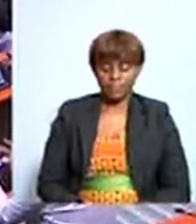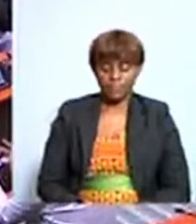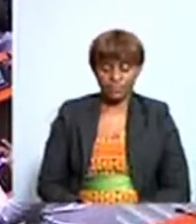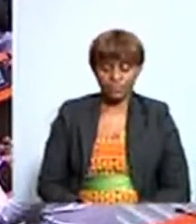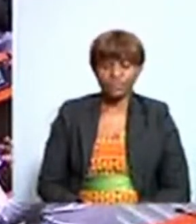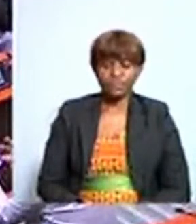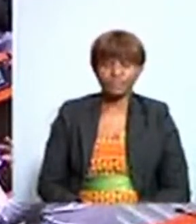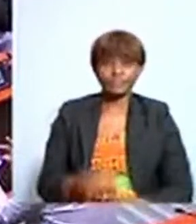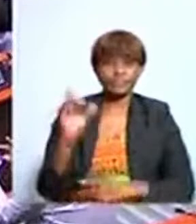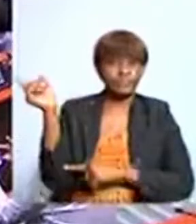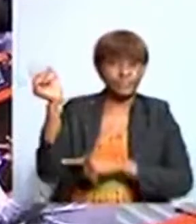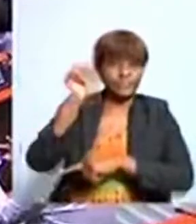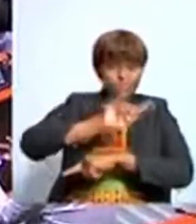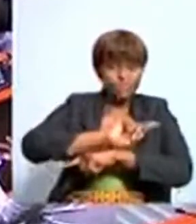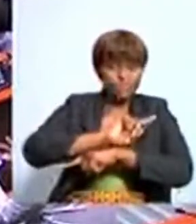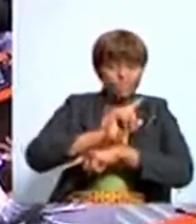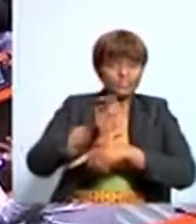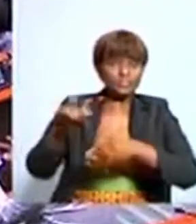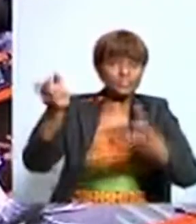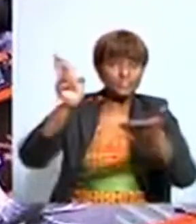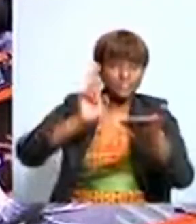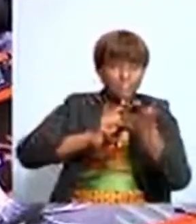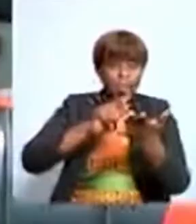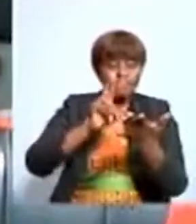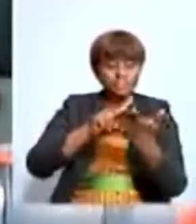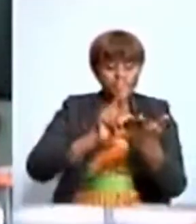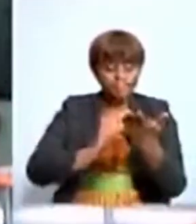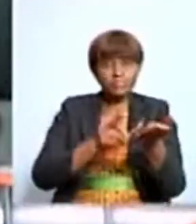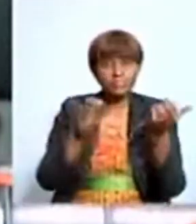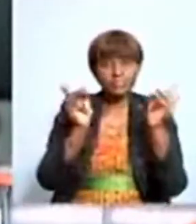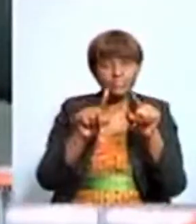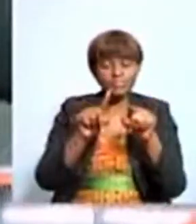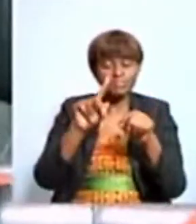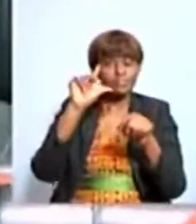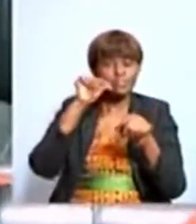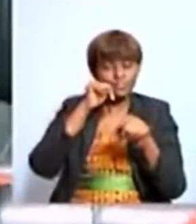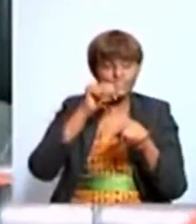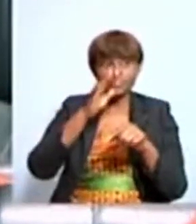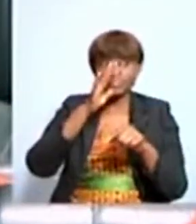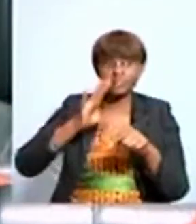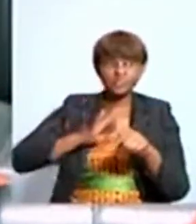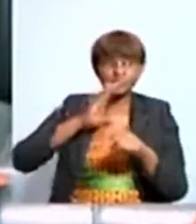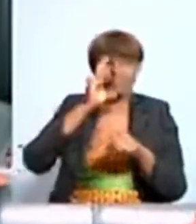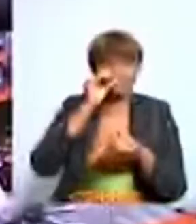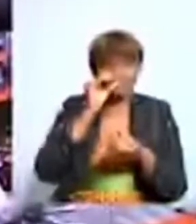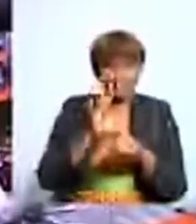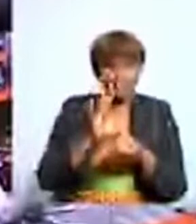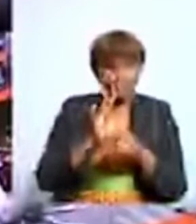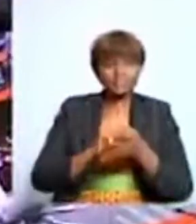Okay. Day for consideration of the report. Tomorrow, Madam Speaker.